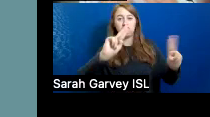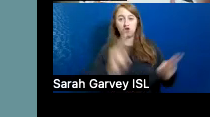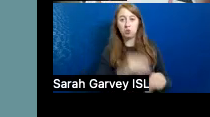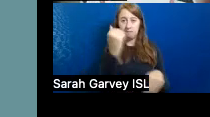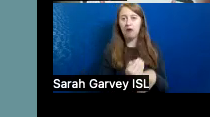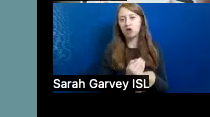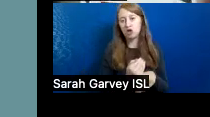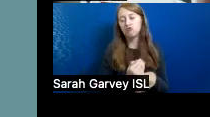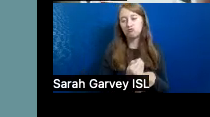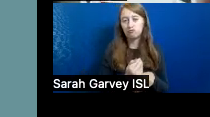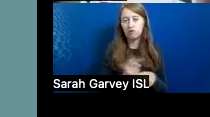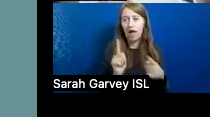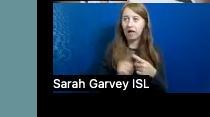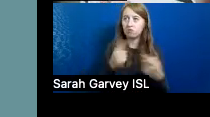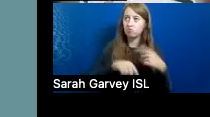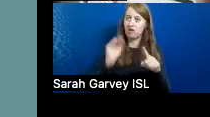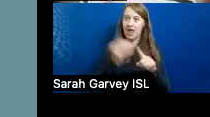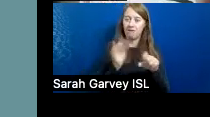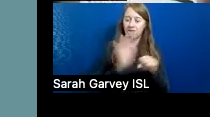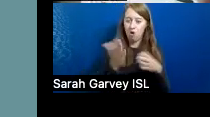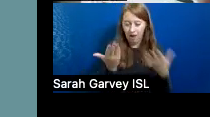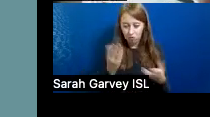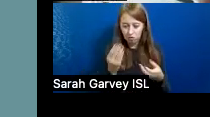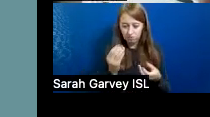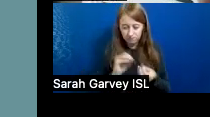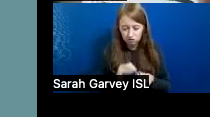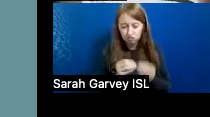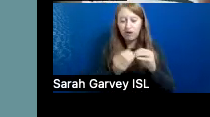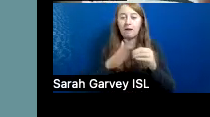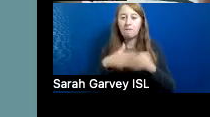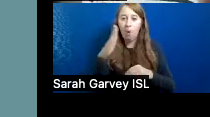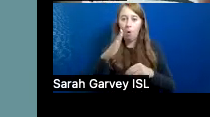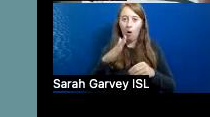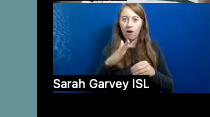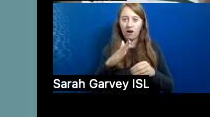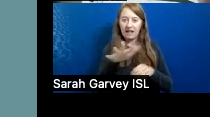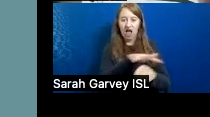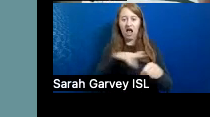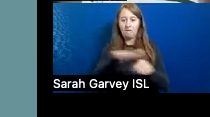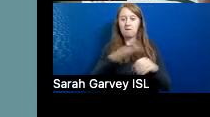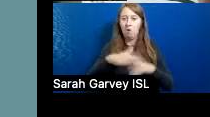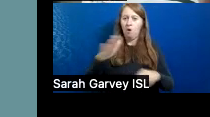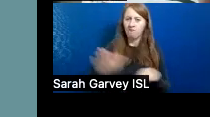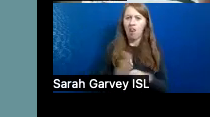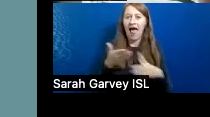and create a more accessible environment for Traveller and Roma women.